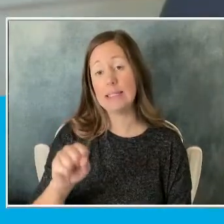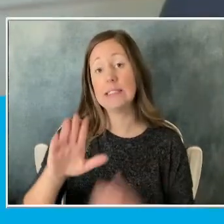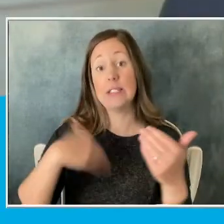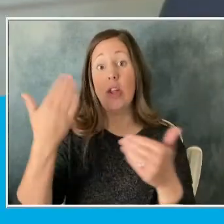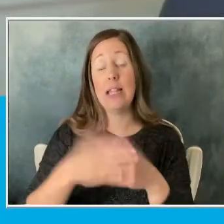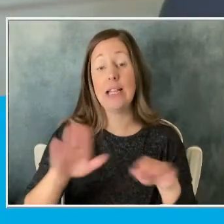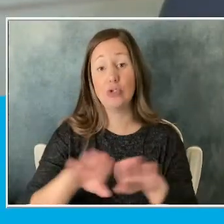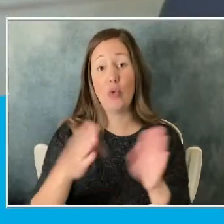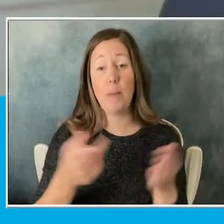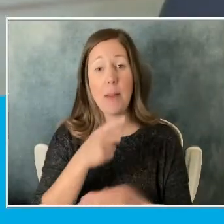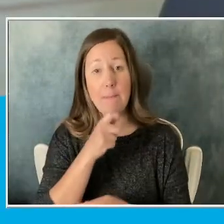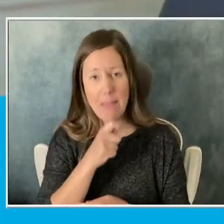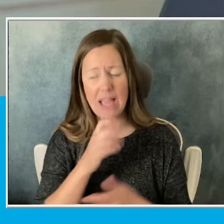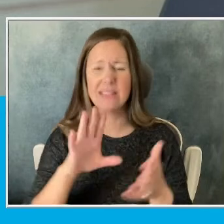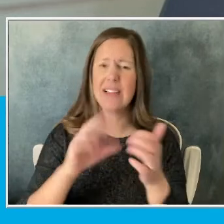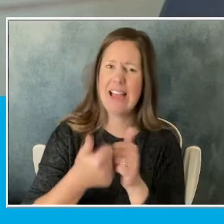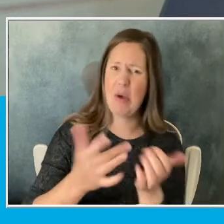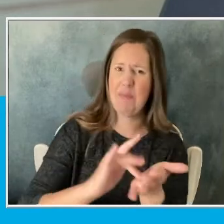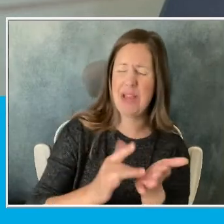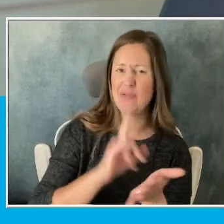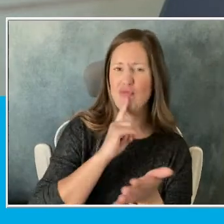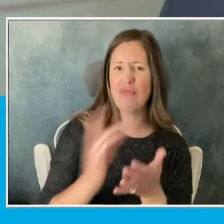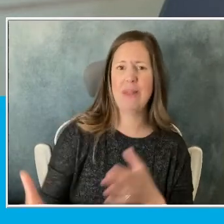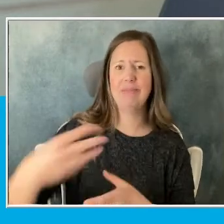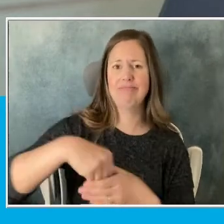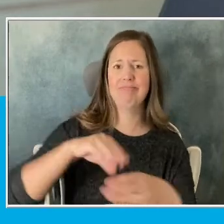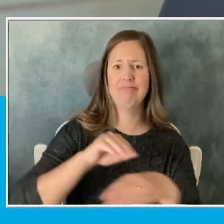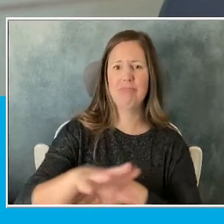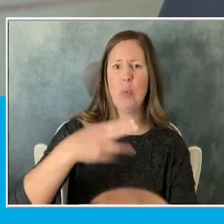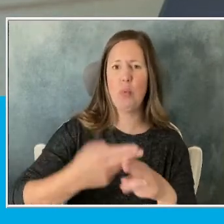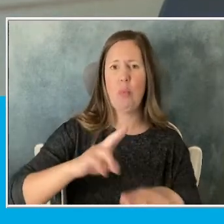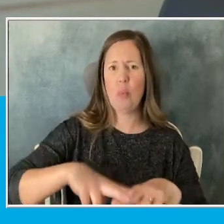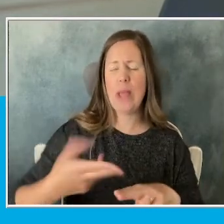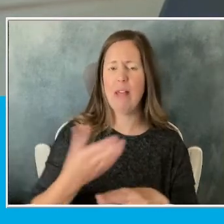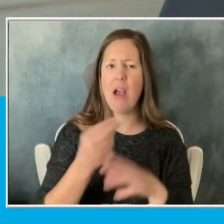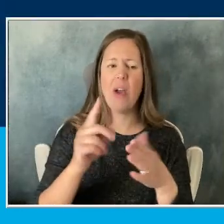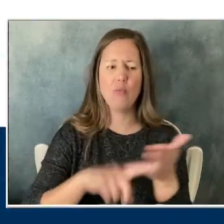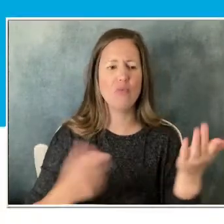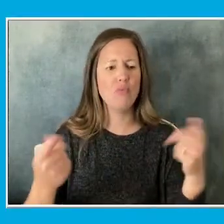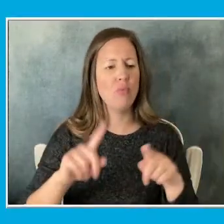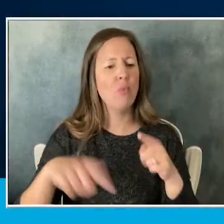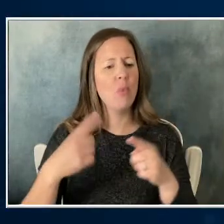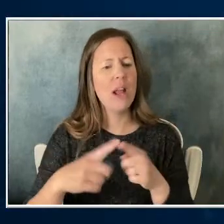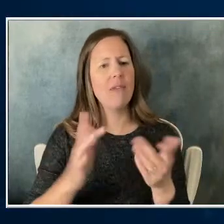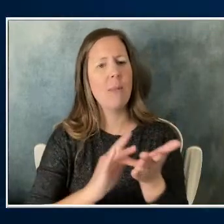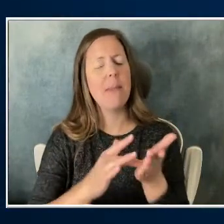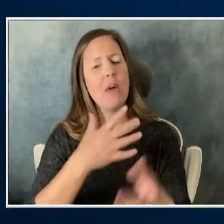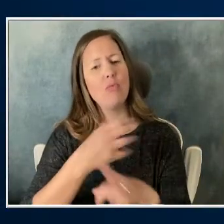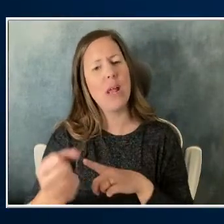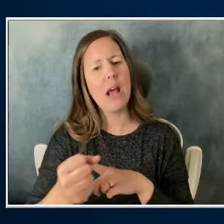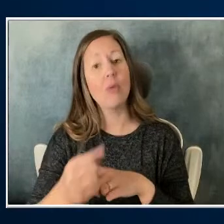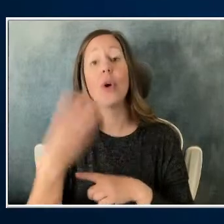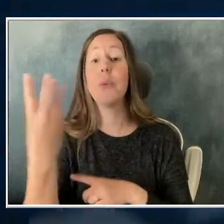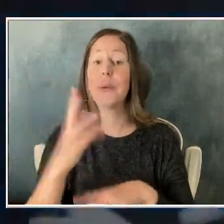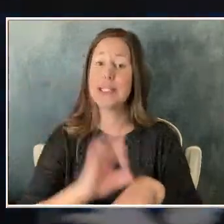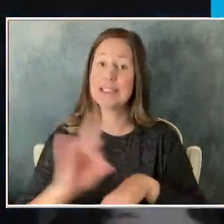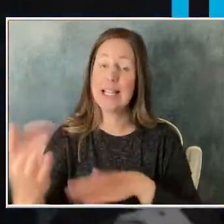do the drugs fit into the bigger picture of weight loss, and what happens once the prescriptions run out? Wednesday at 8